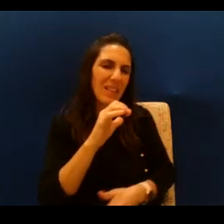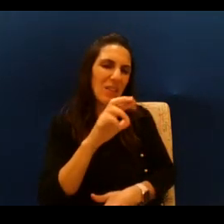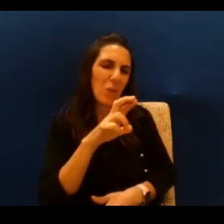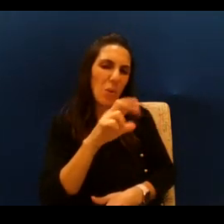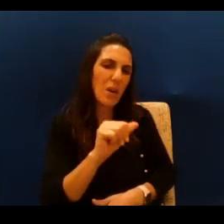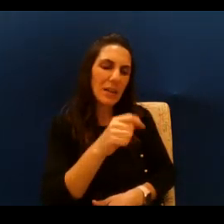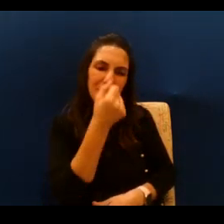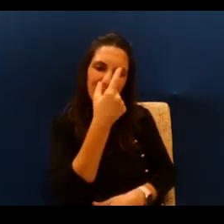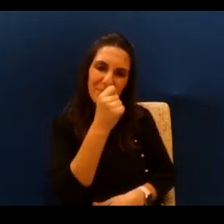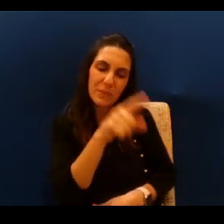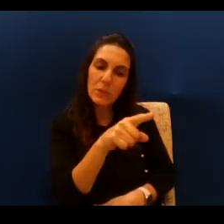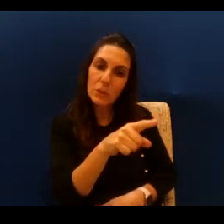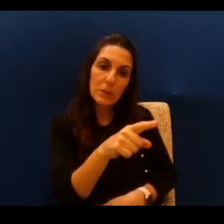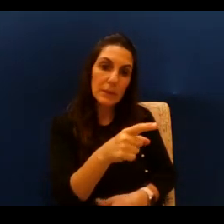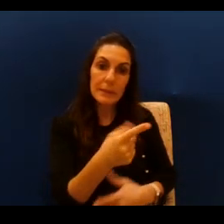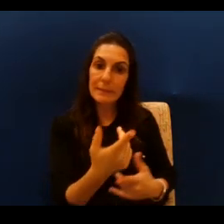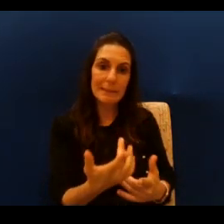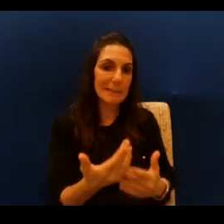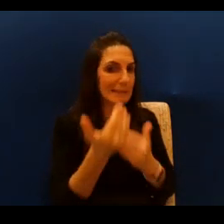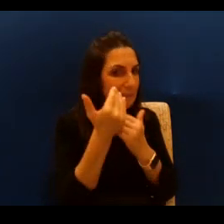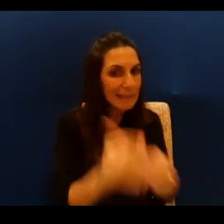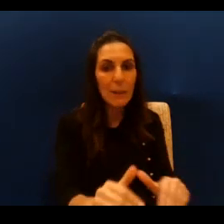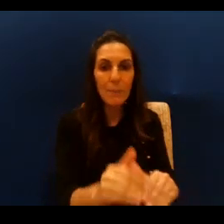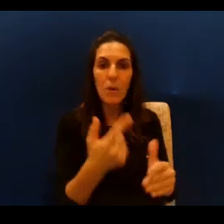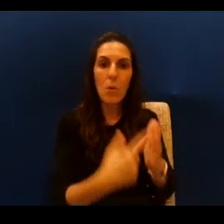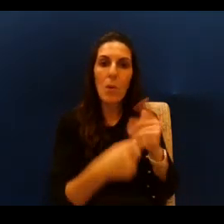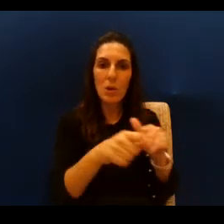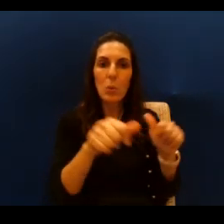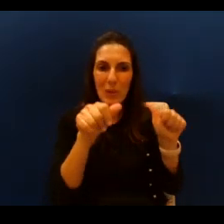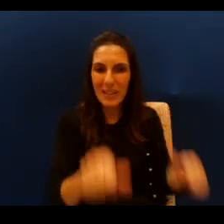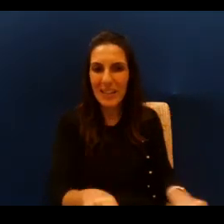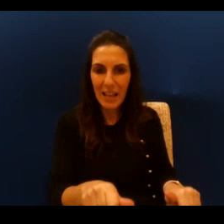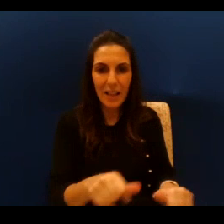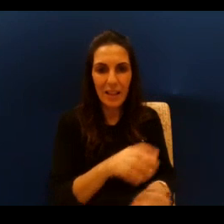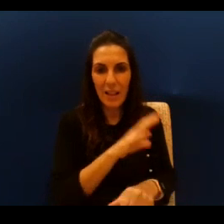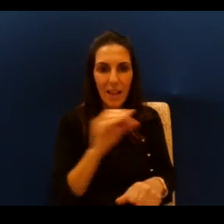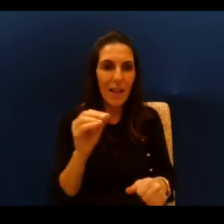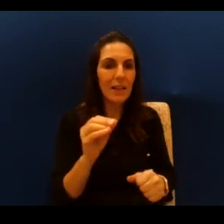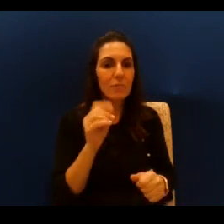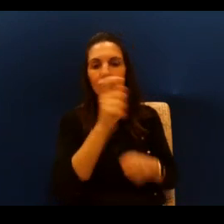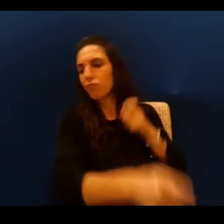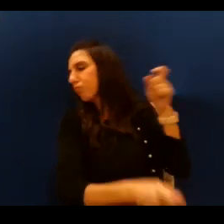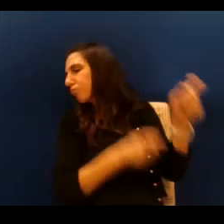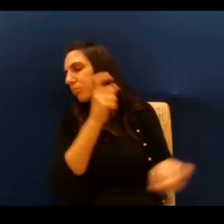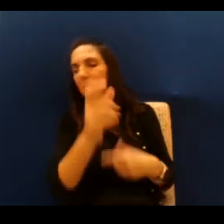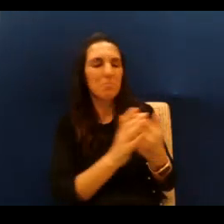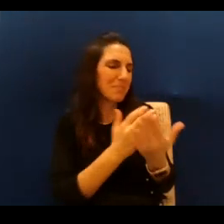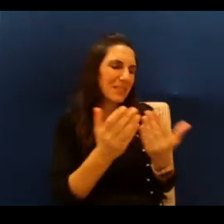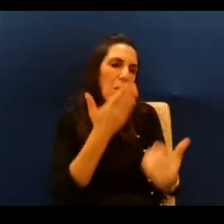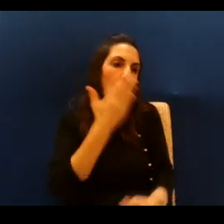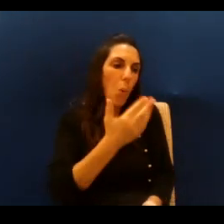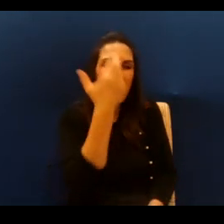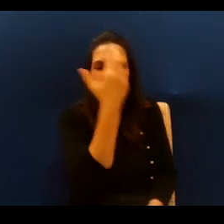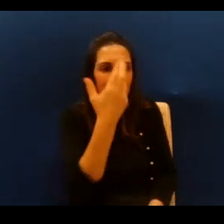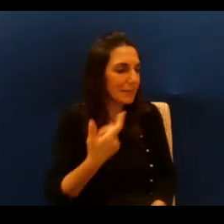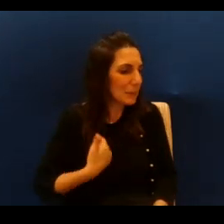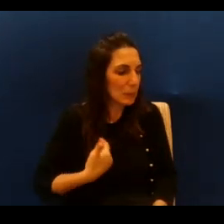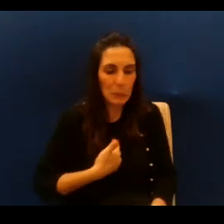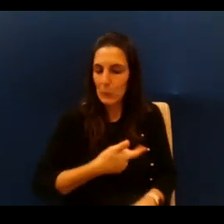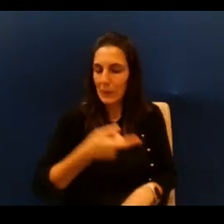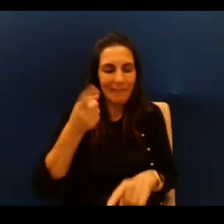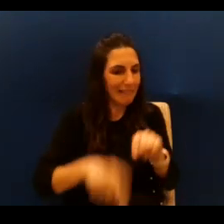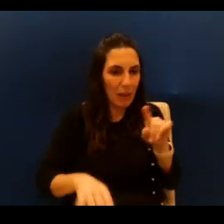you are very constrained in what you are permitted to do. And unfortunately, general charitable giving, even for the best of causes, is not something you're empowered to